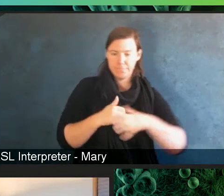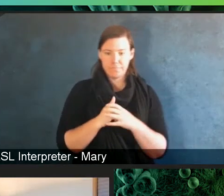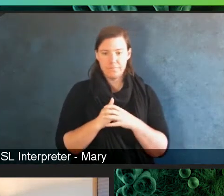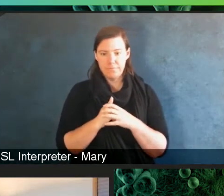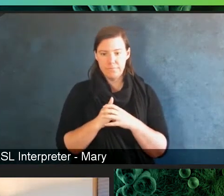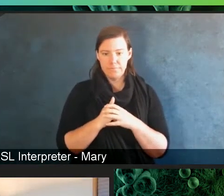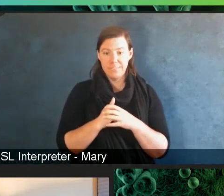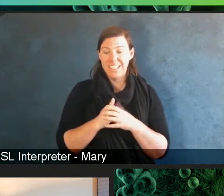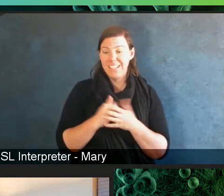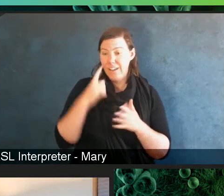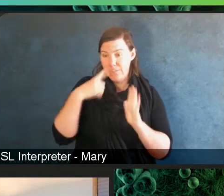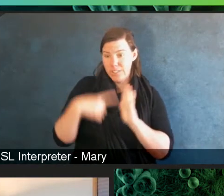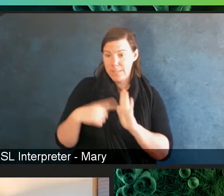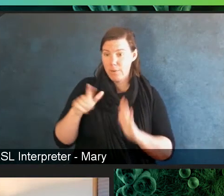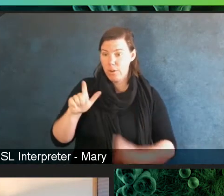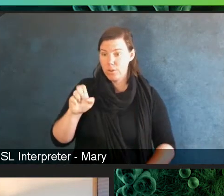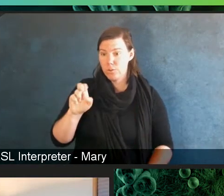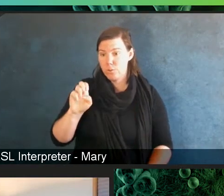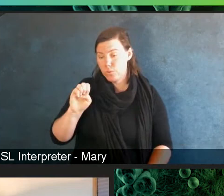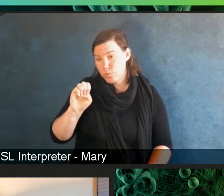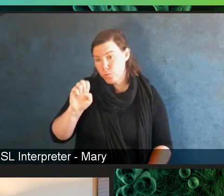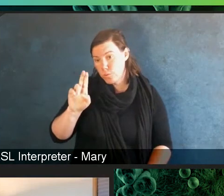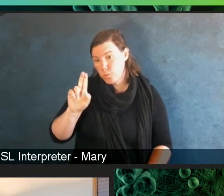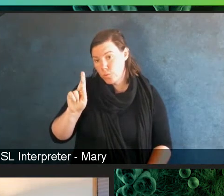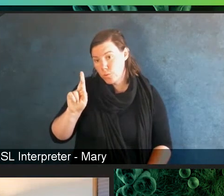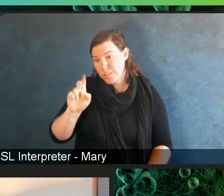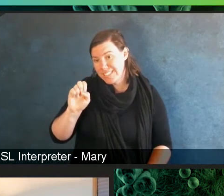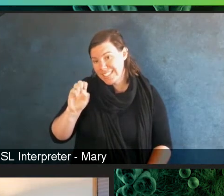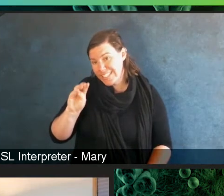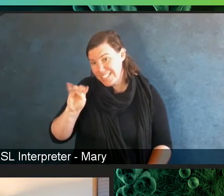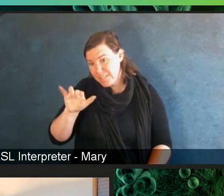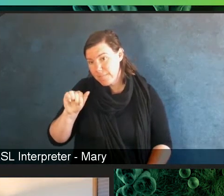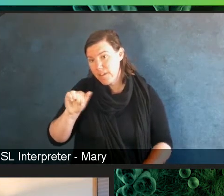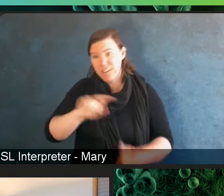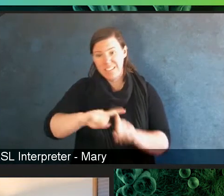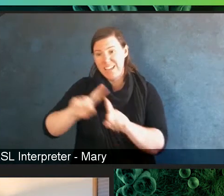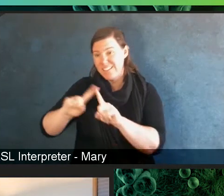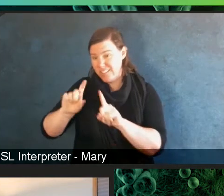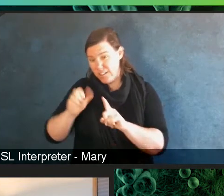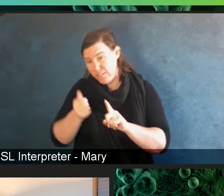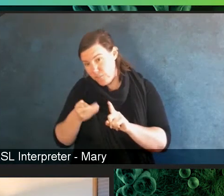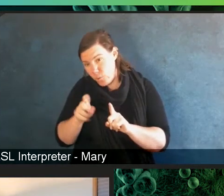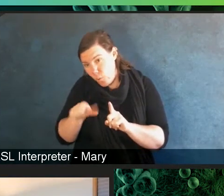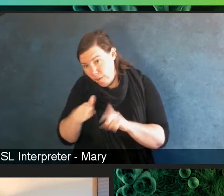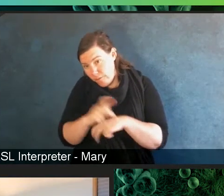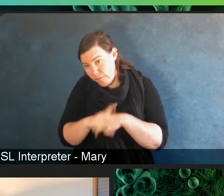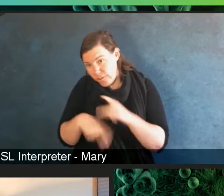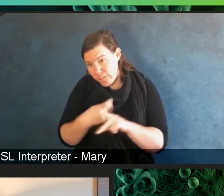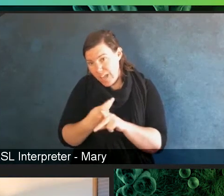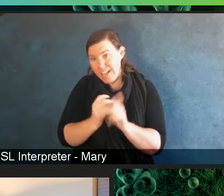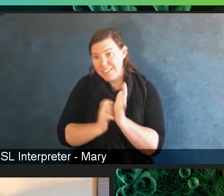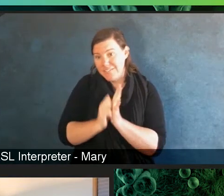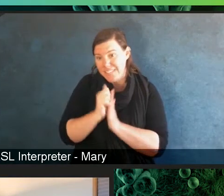exact same mutations affecting RNA splicing that we see in a lot of other cancers, such as breast cancer or pancreatic